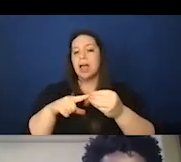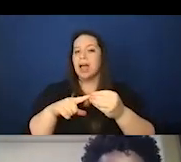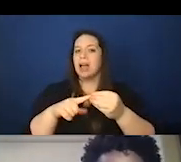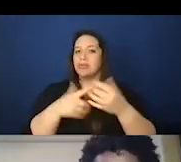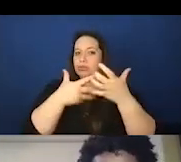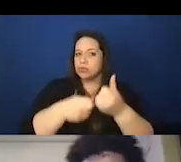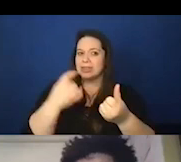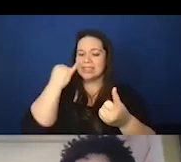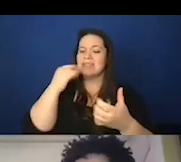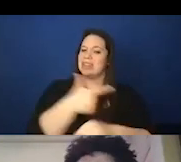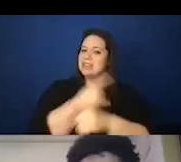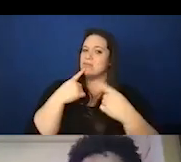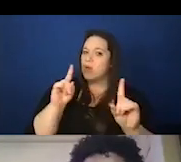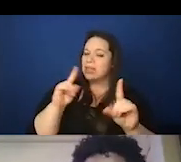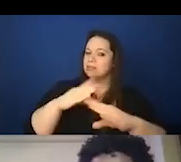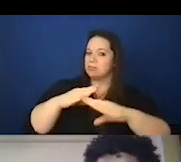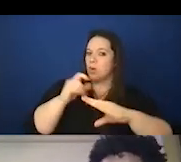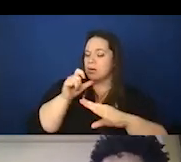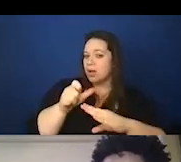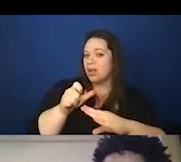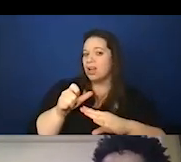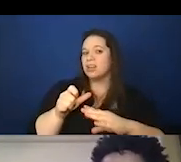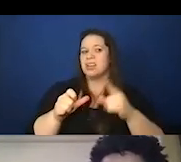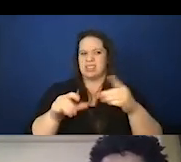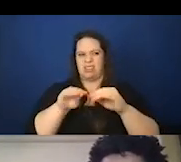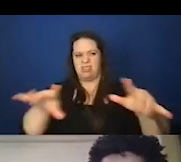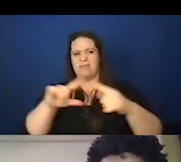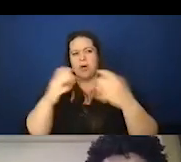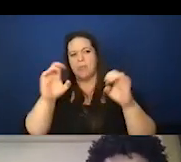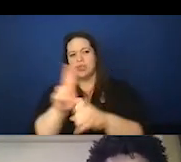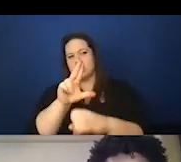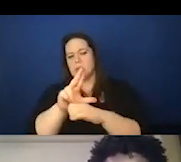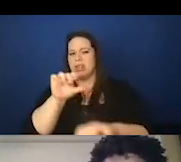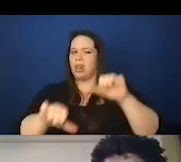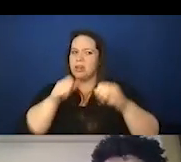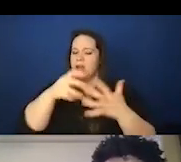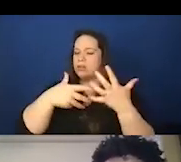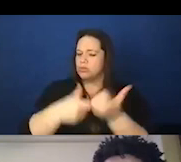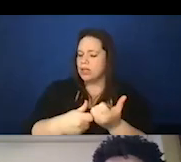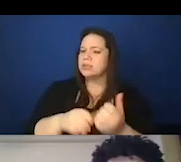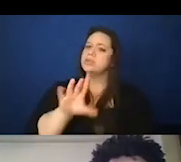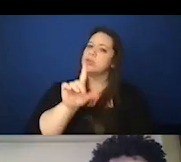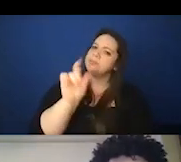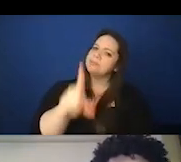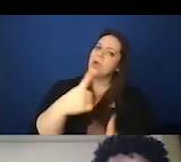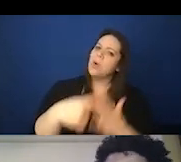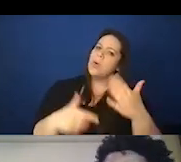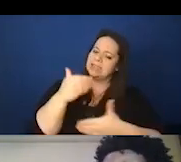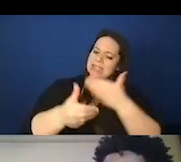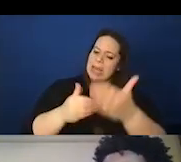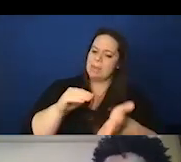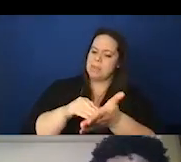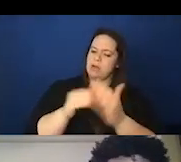effectiveness and its rollout for emergency use. So what steps is the medical community taking to address the